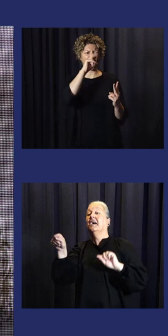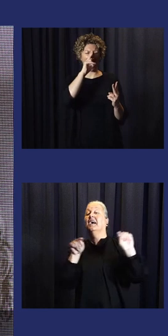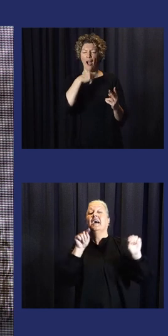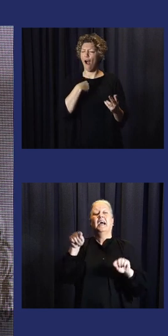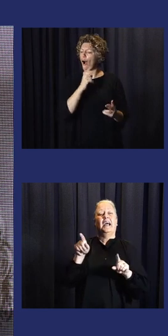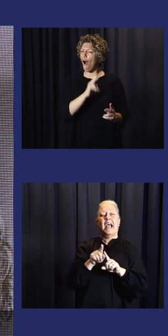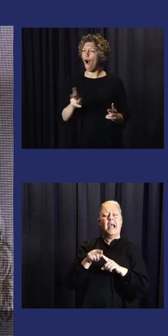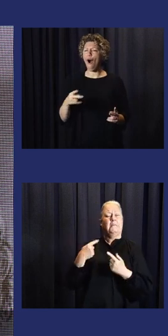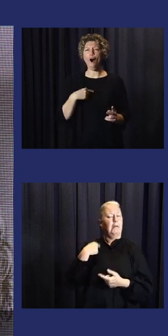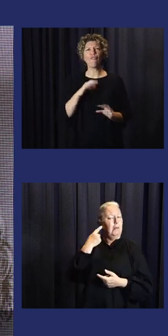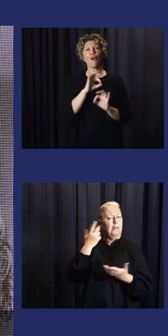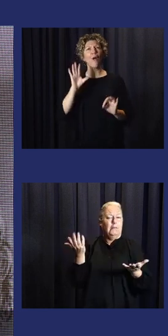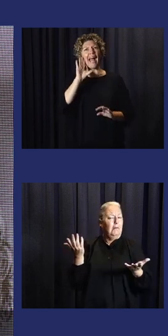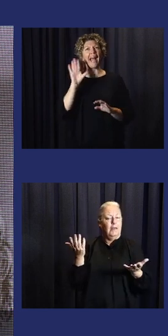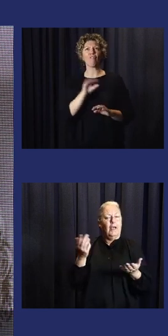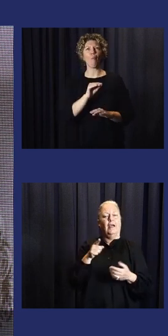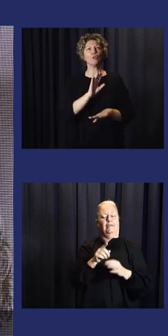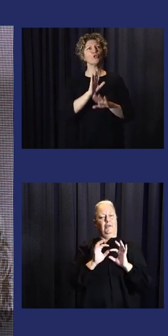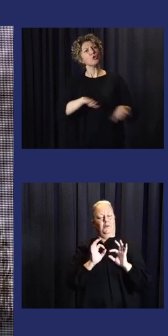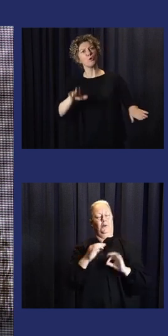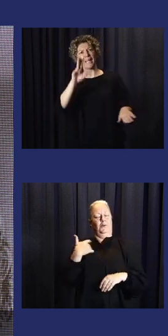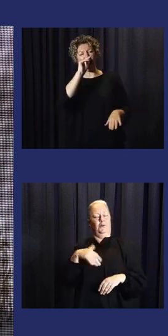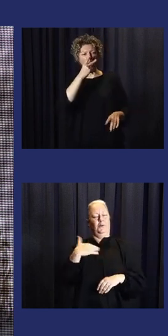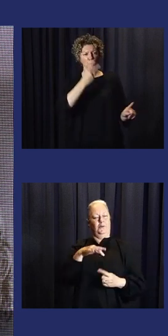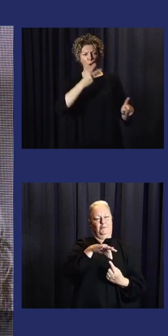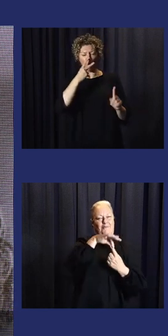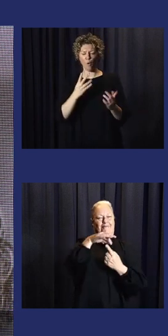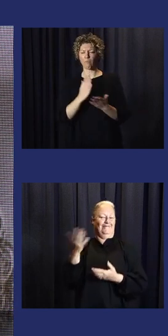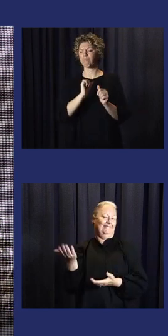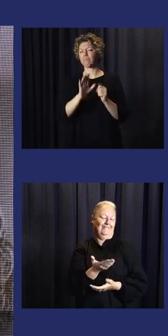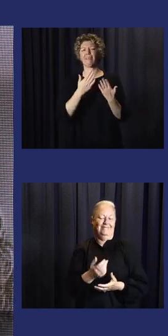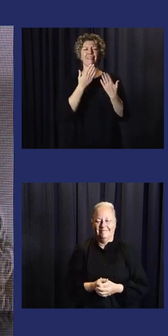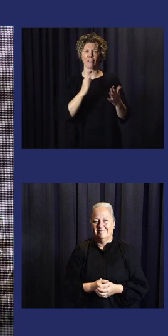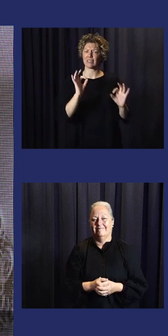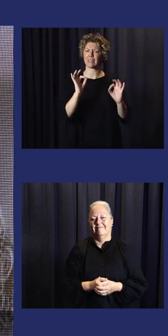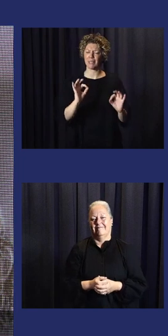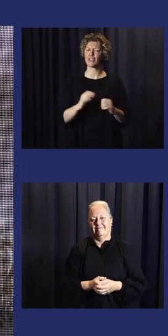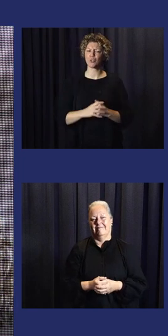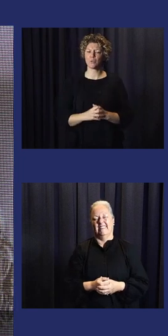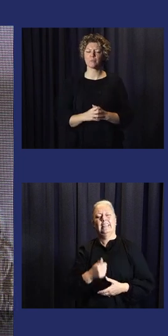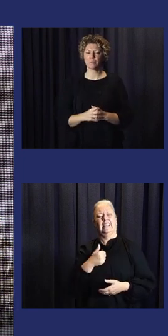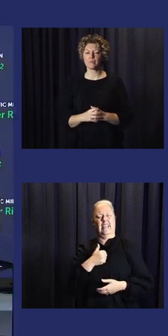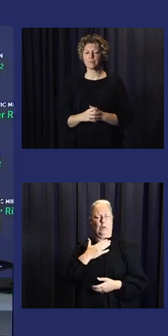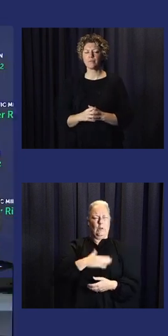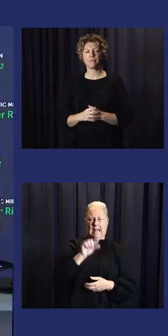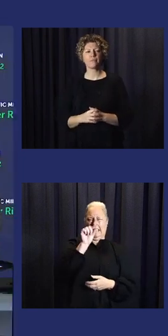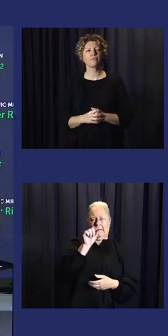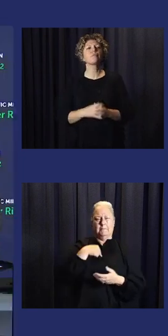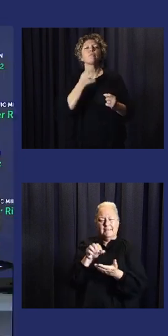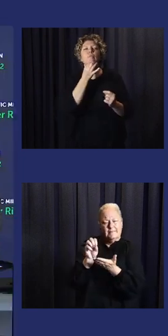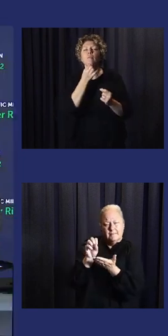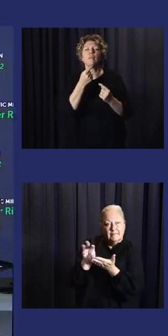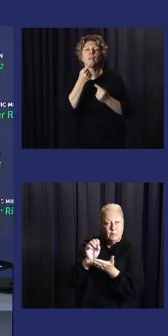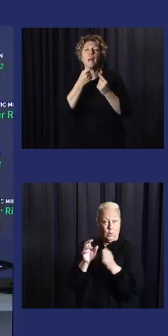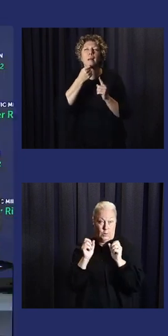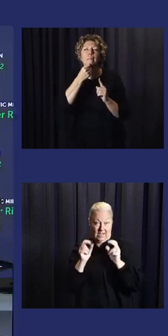we don't hear from you, so this is kind of a special moment, I think, for all of us. Look, for those, just as a bit of background, because